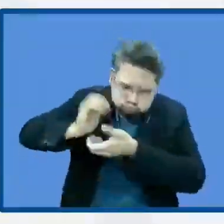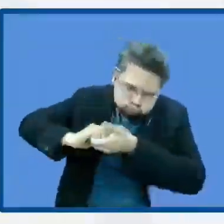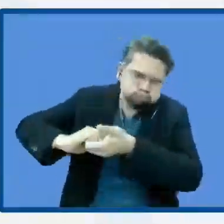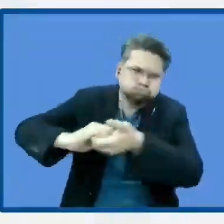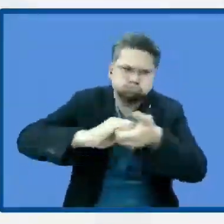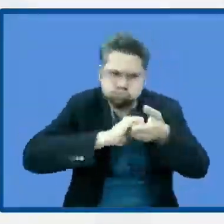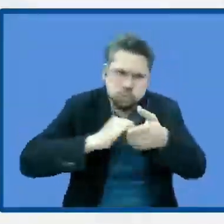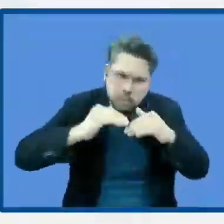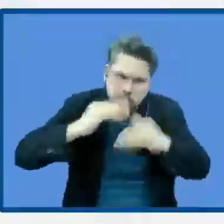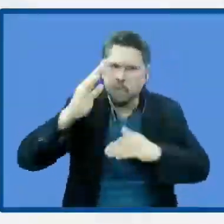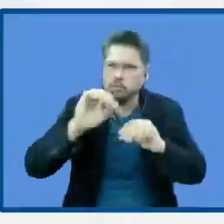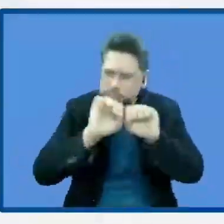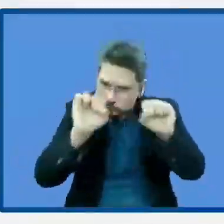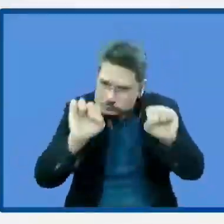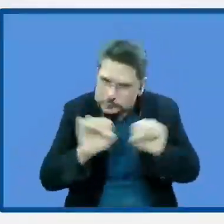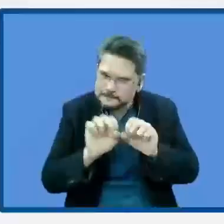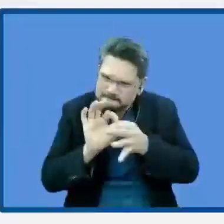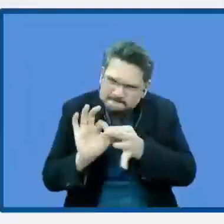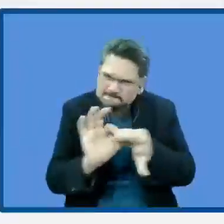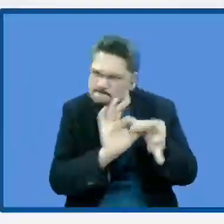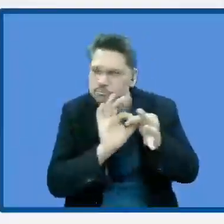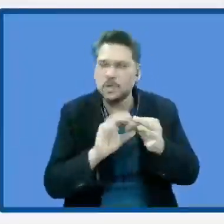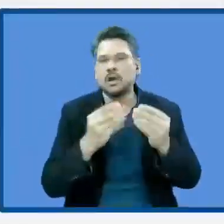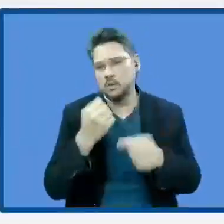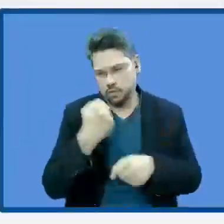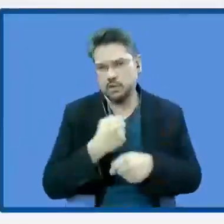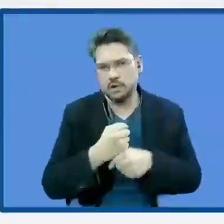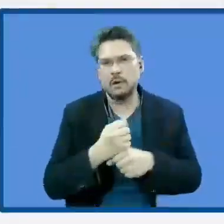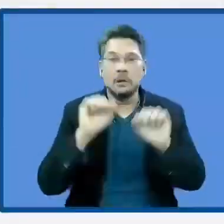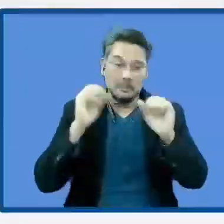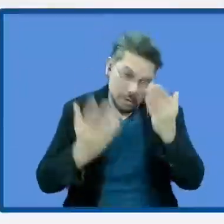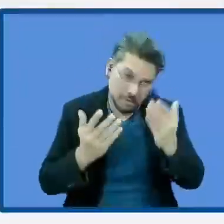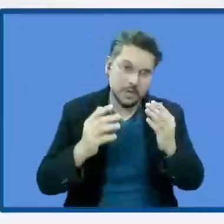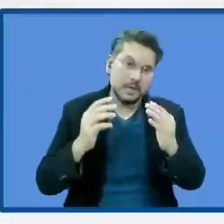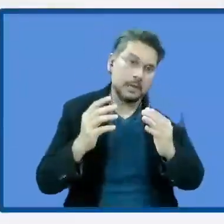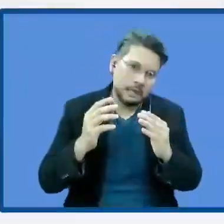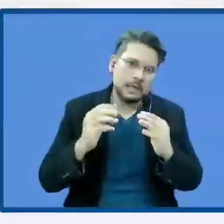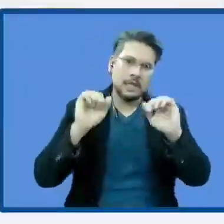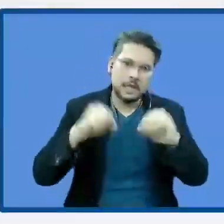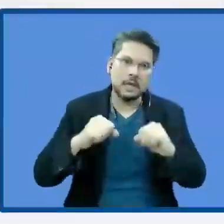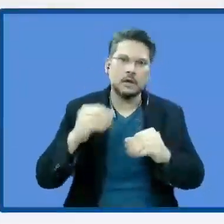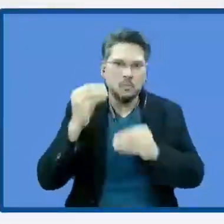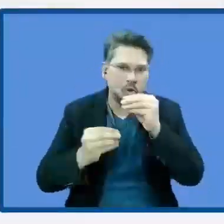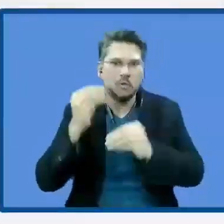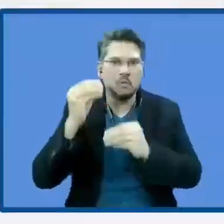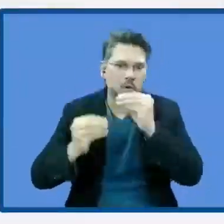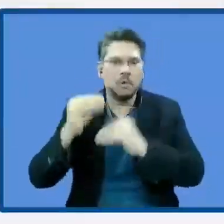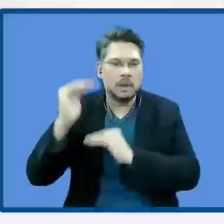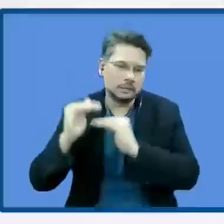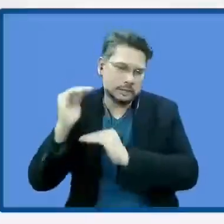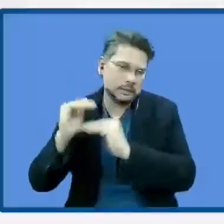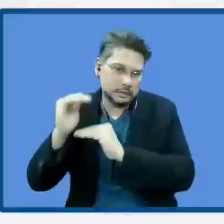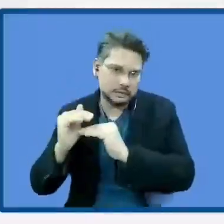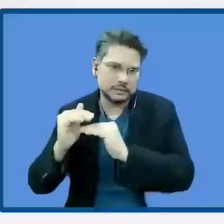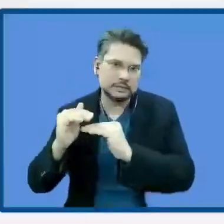systemic way, and to avoid creating problems inductively down up. We are now seeing